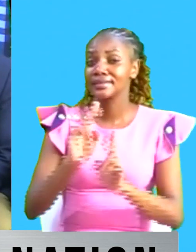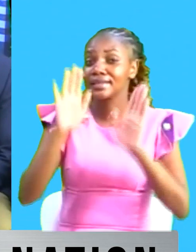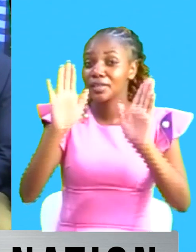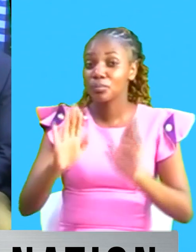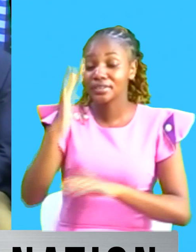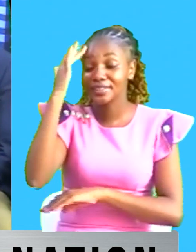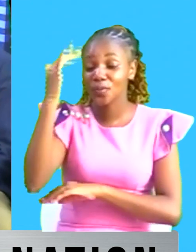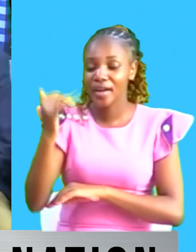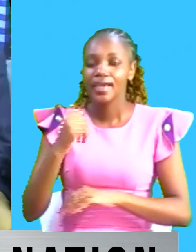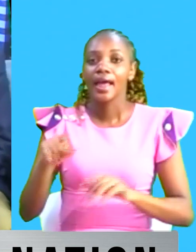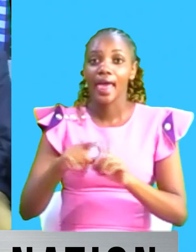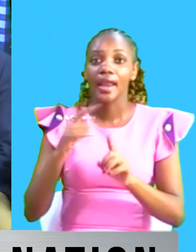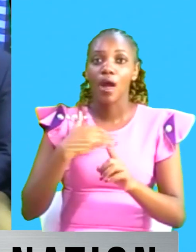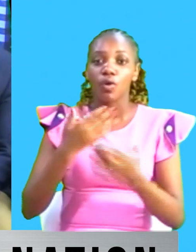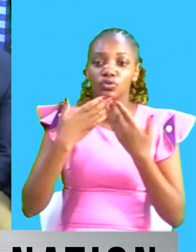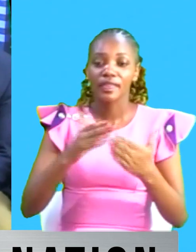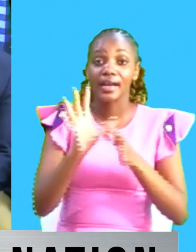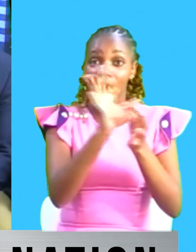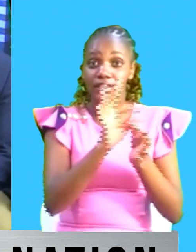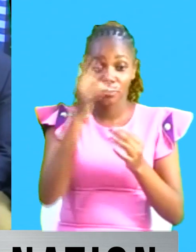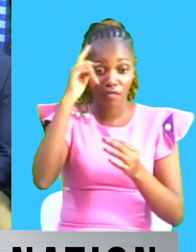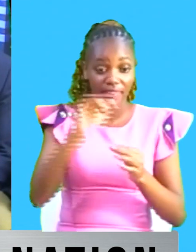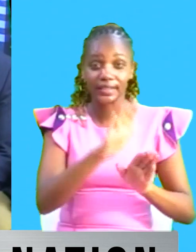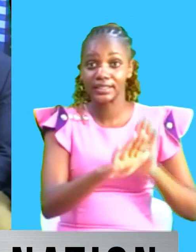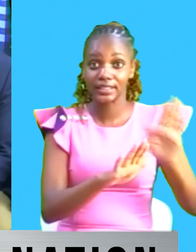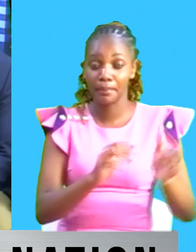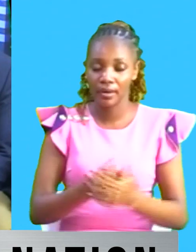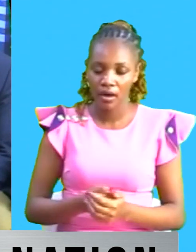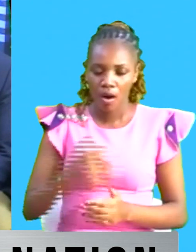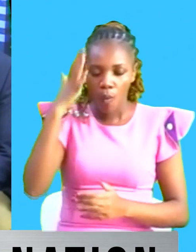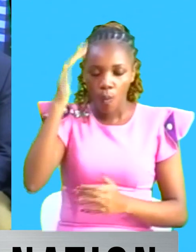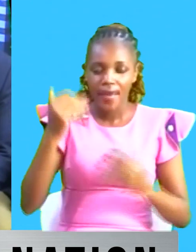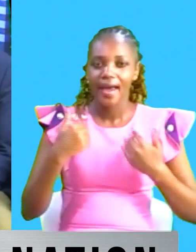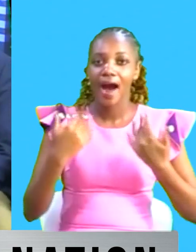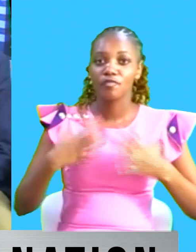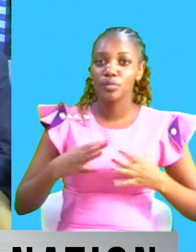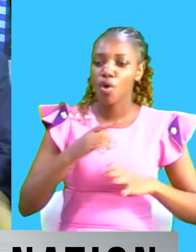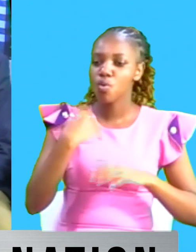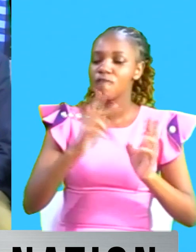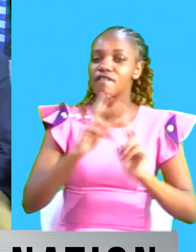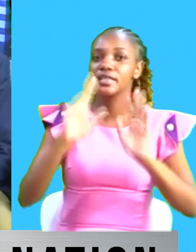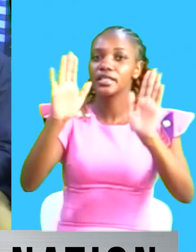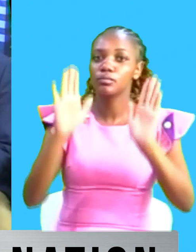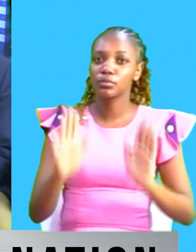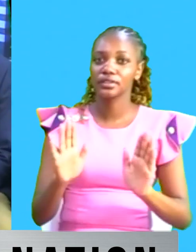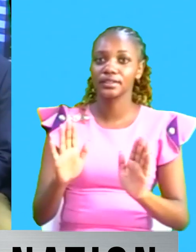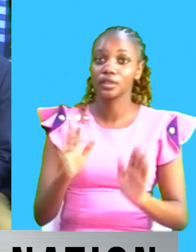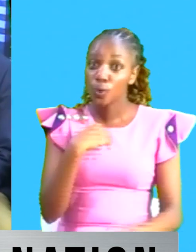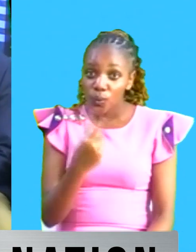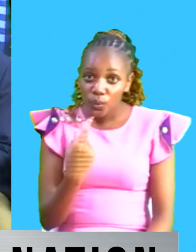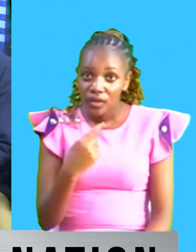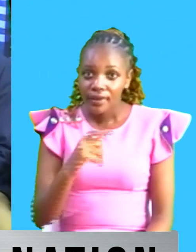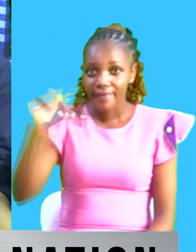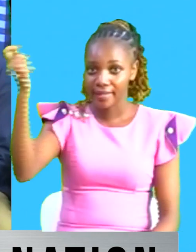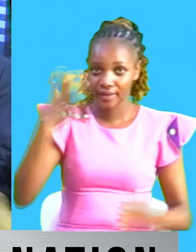because, and I want to thank Azimio for having taken that step because the people who matter most are Kenyans. And when their